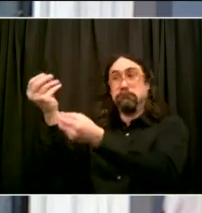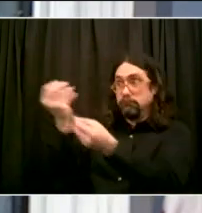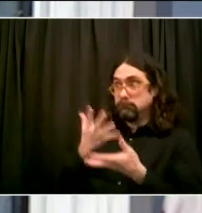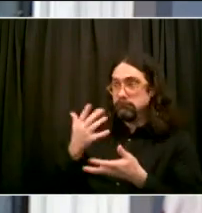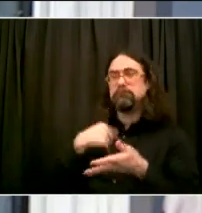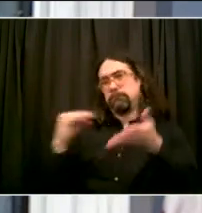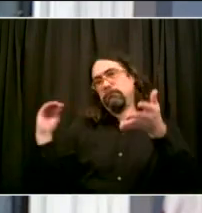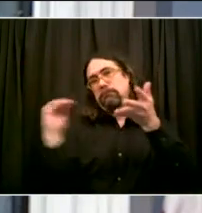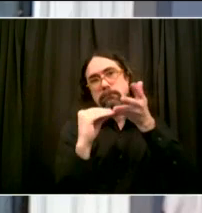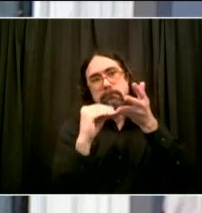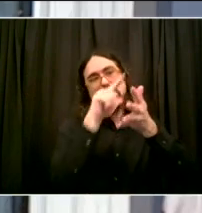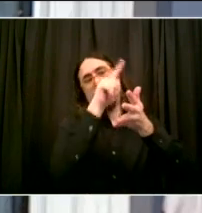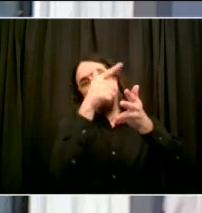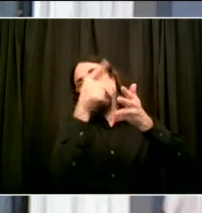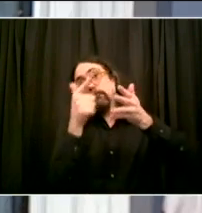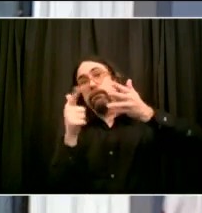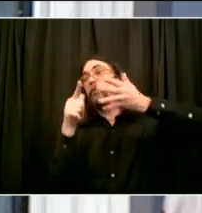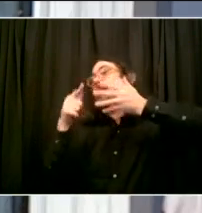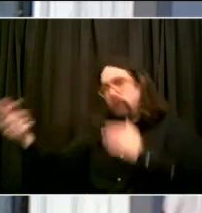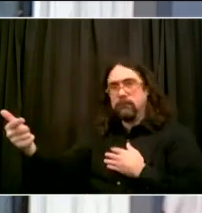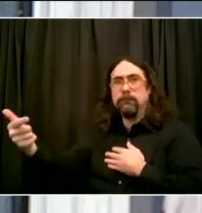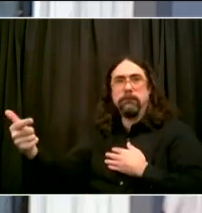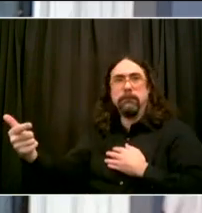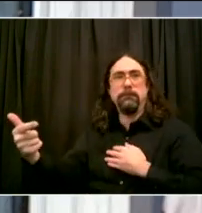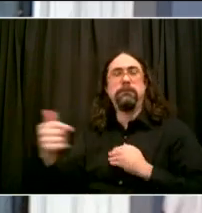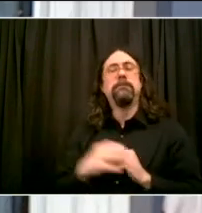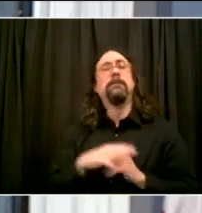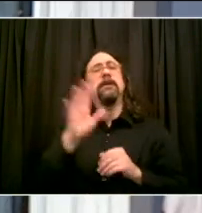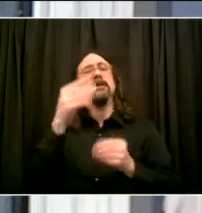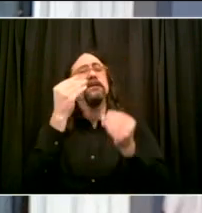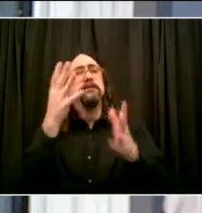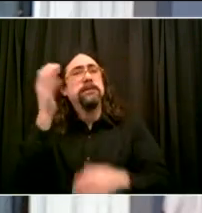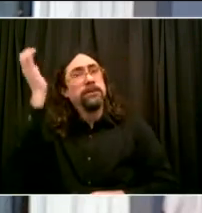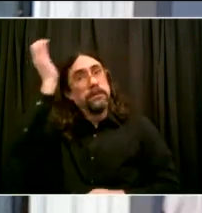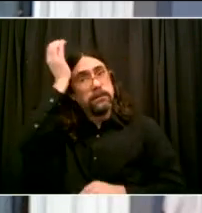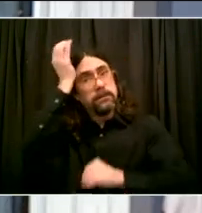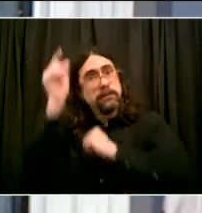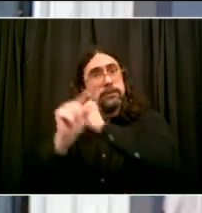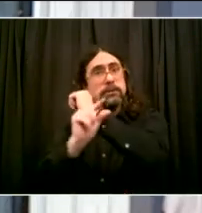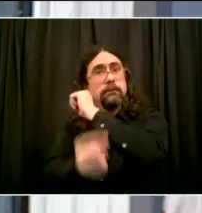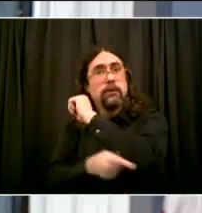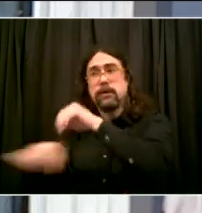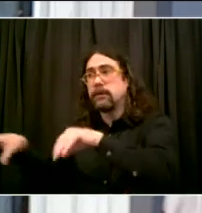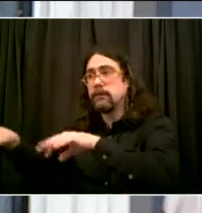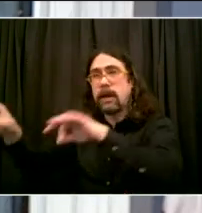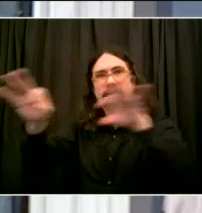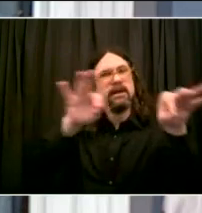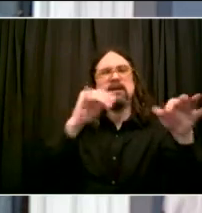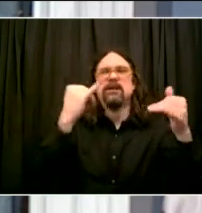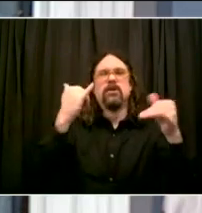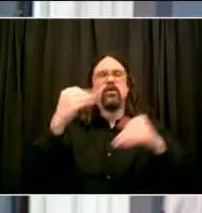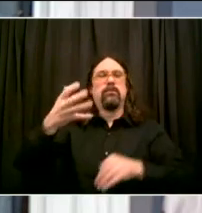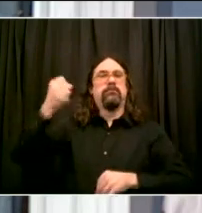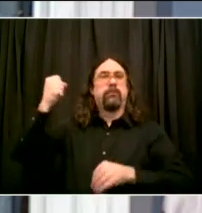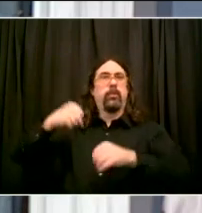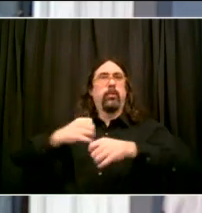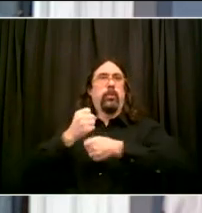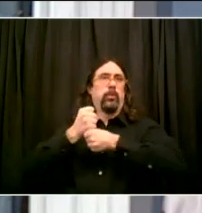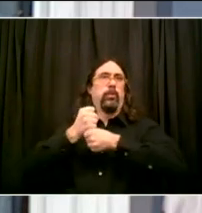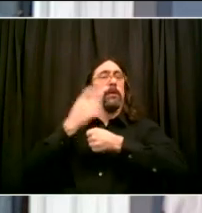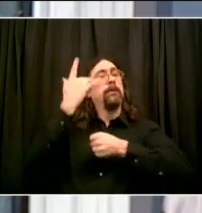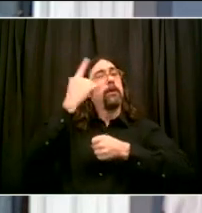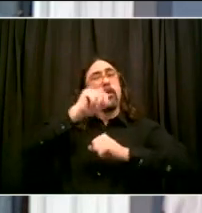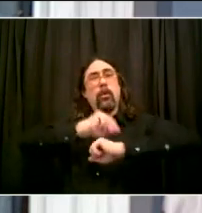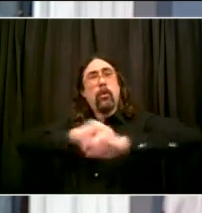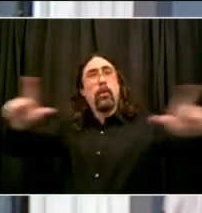removal today, continuing on with our plowing, the laborers doing the manual shoveling, and definitely trying to get salt